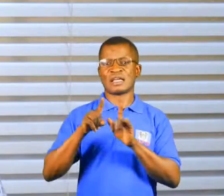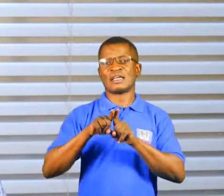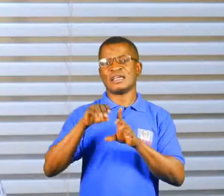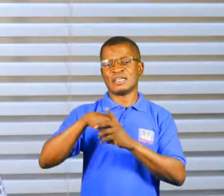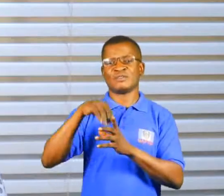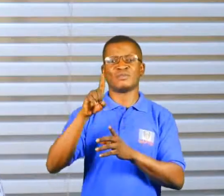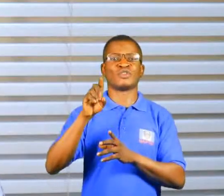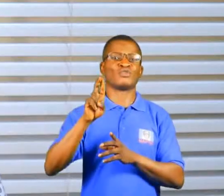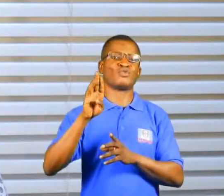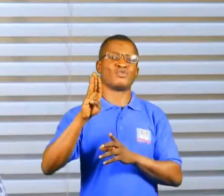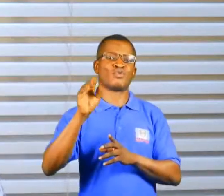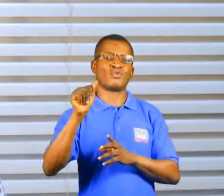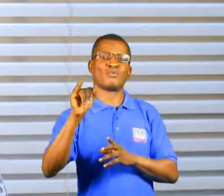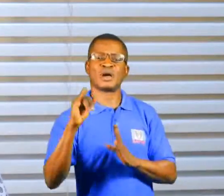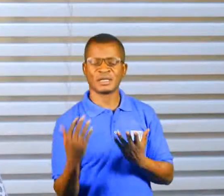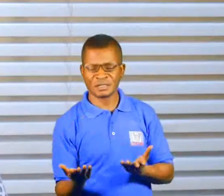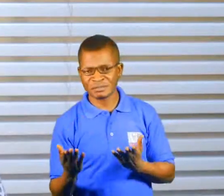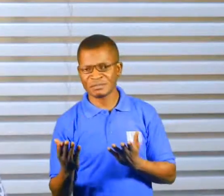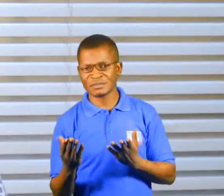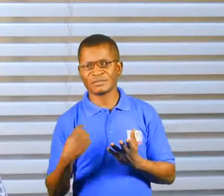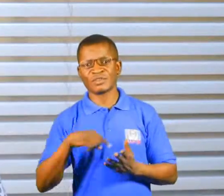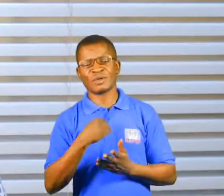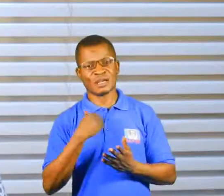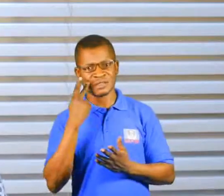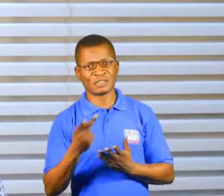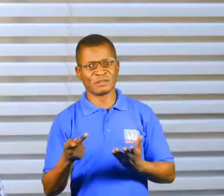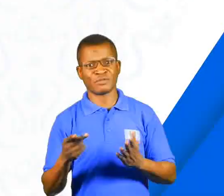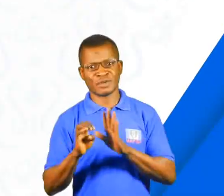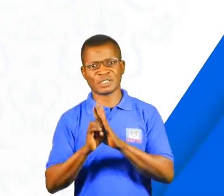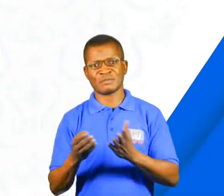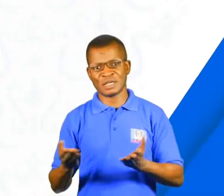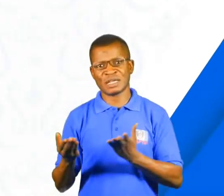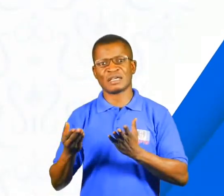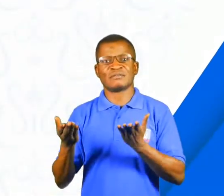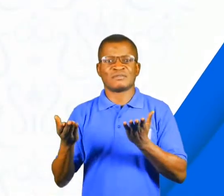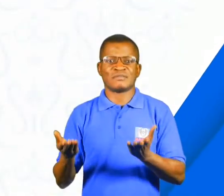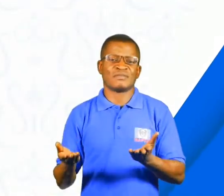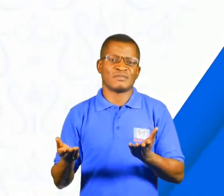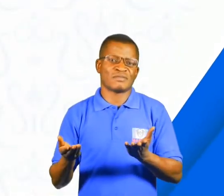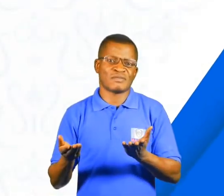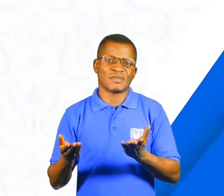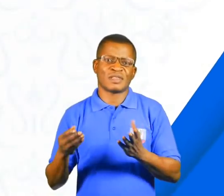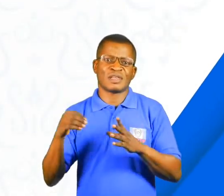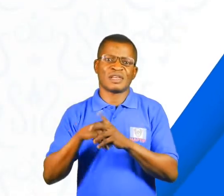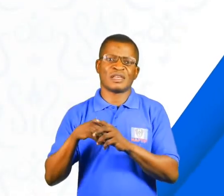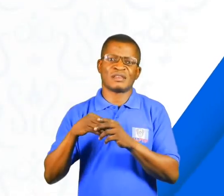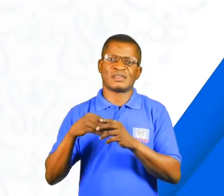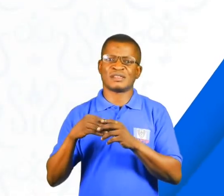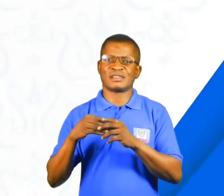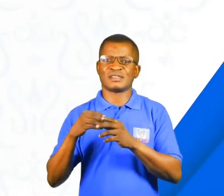the forefront. We've seen cases in Abu Dhabi. We've seen